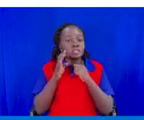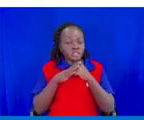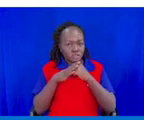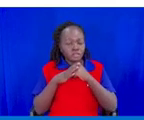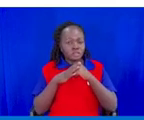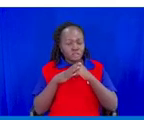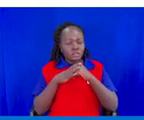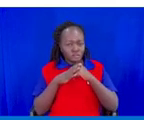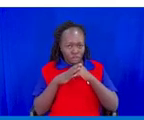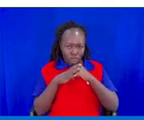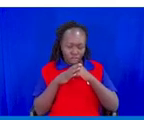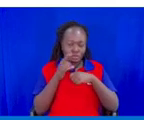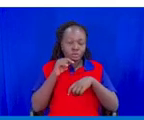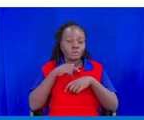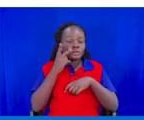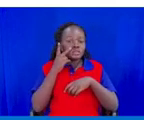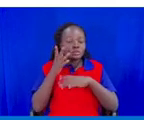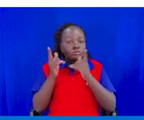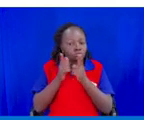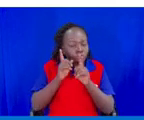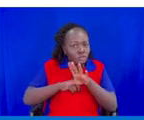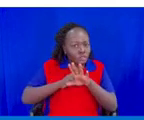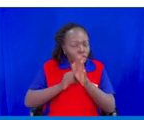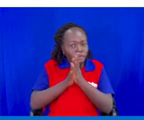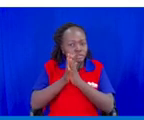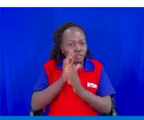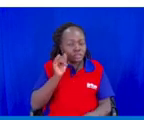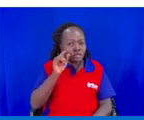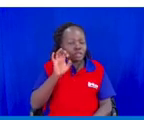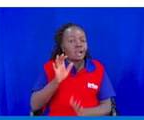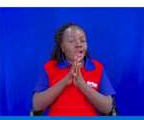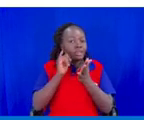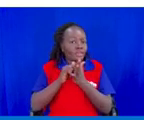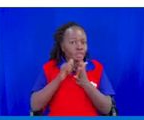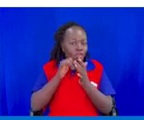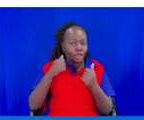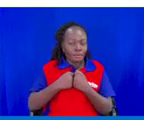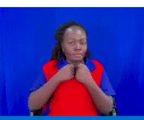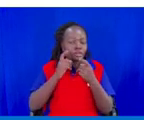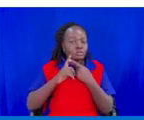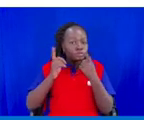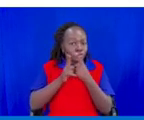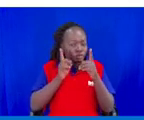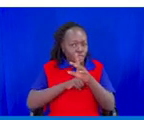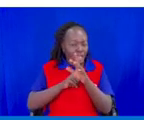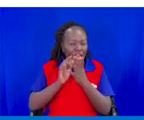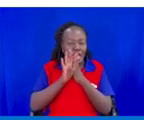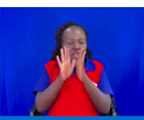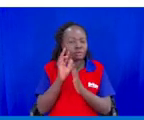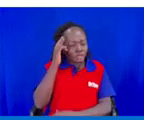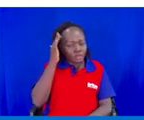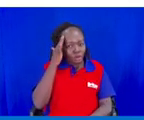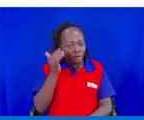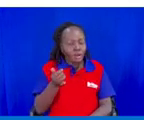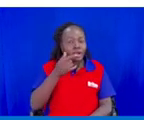2019, we saw the short-term interest rates inching up, and that fed through to the long-term interest rates as well. And the key reason as to why interest